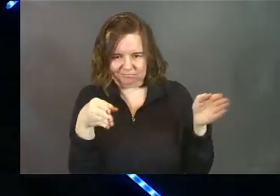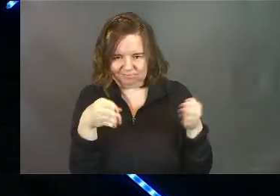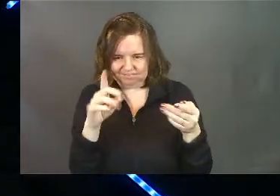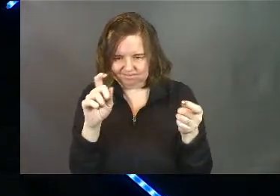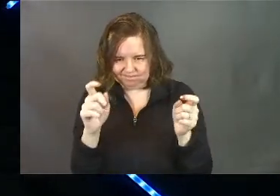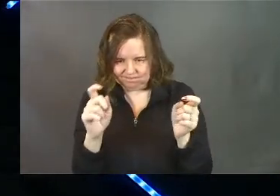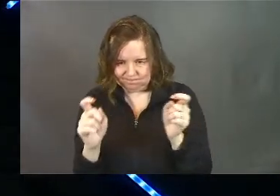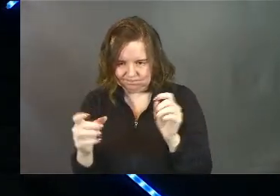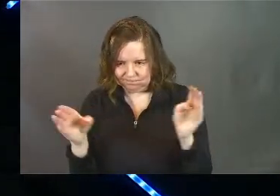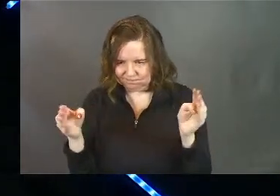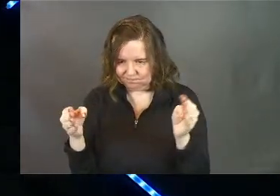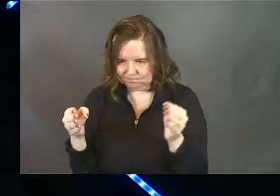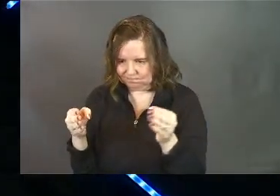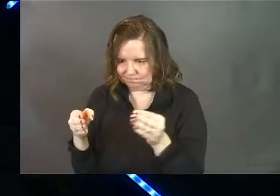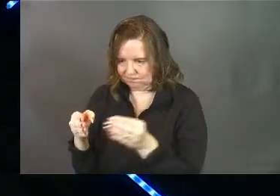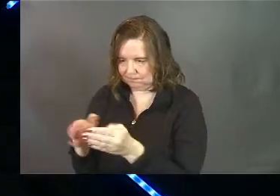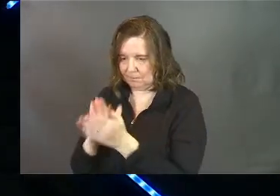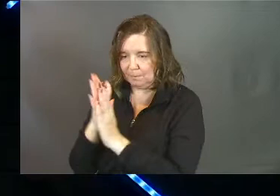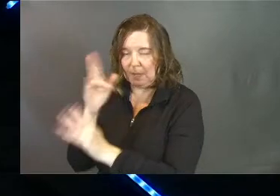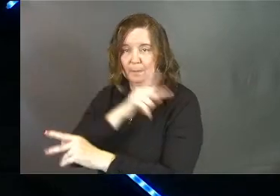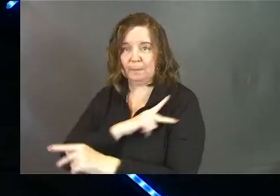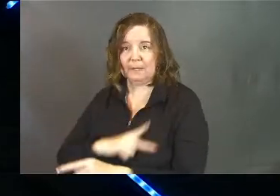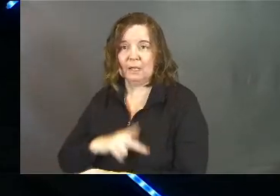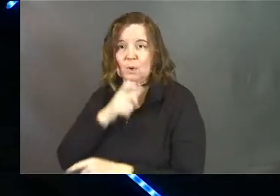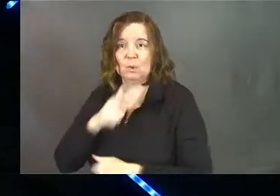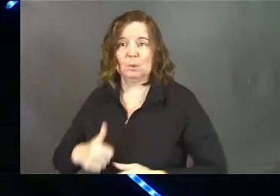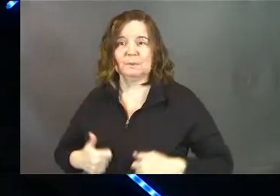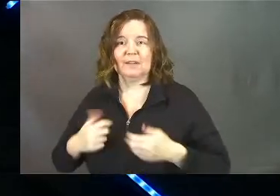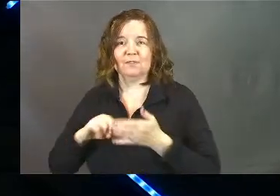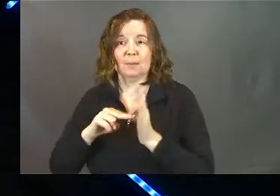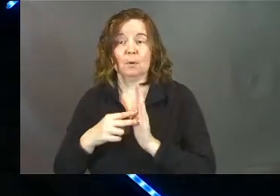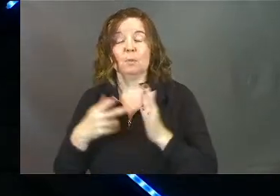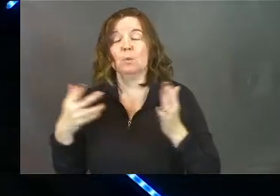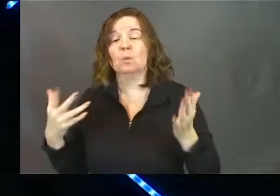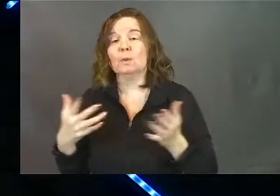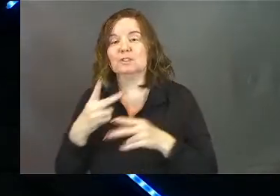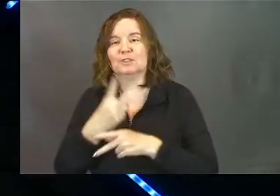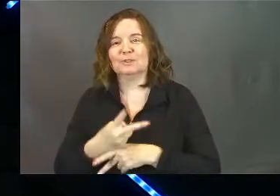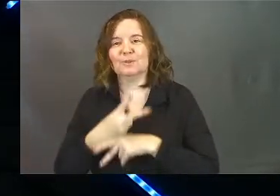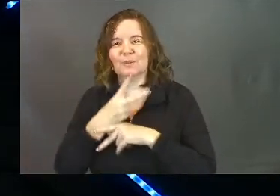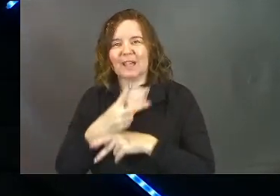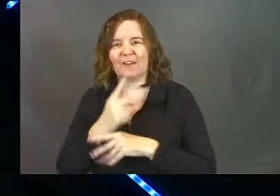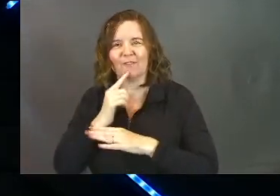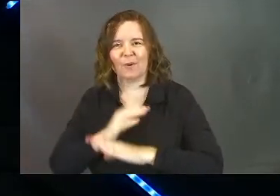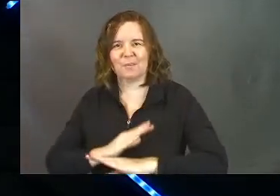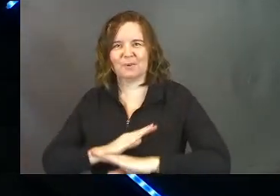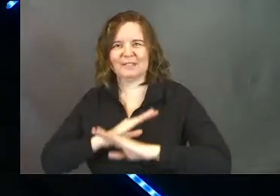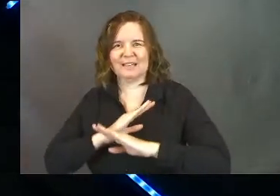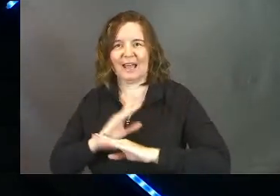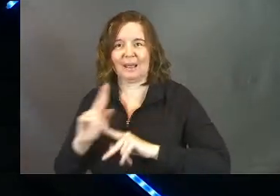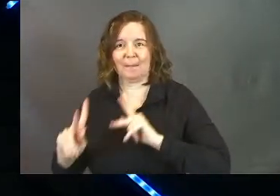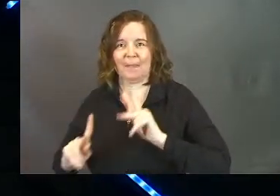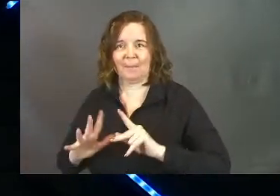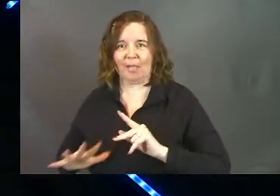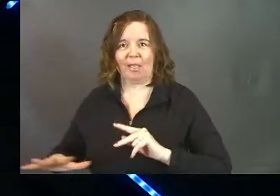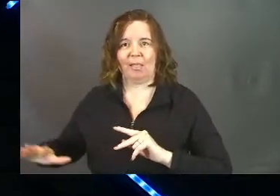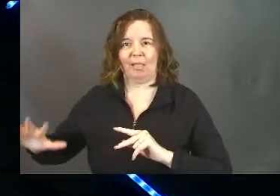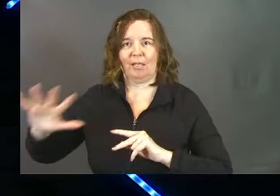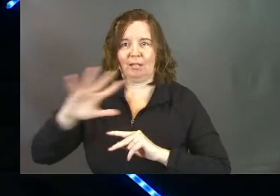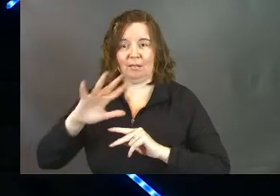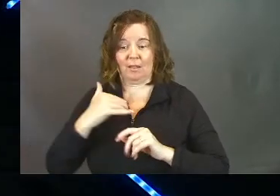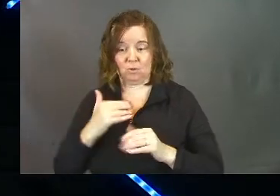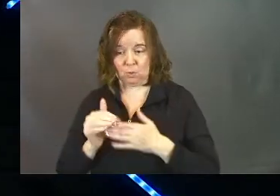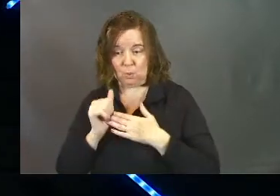the focus of David's life until he's a king who's living in his purpose, which is to care for and protect people in his nation